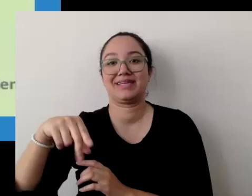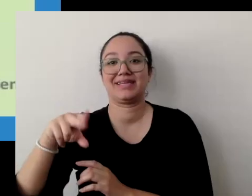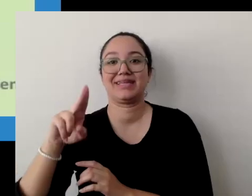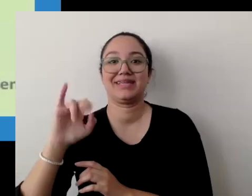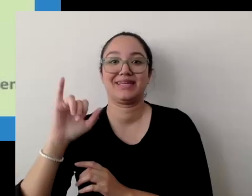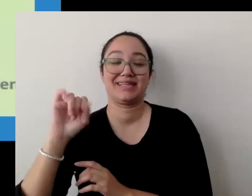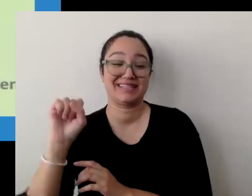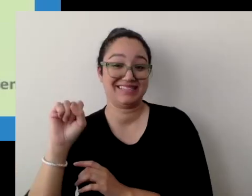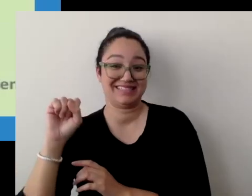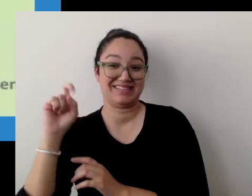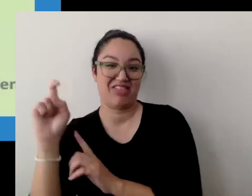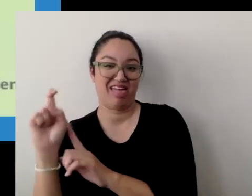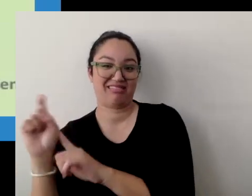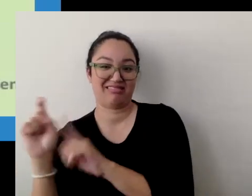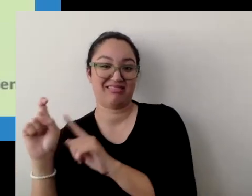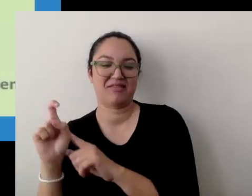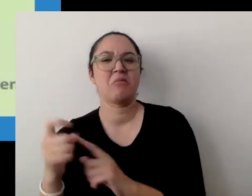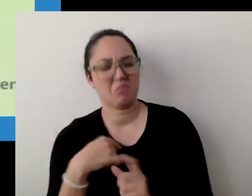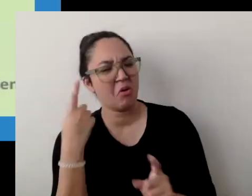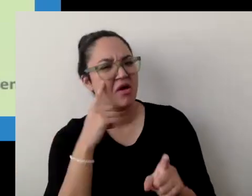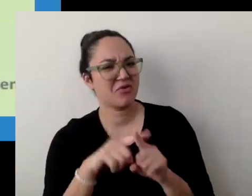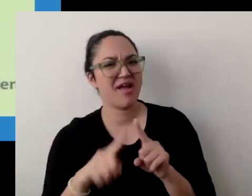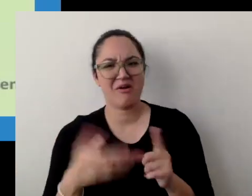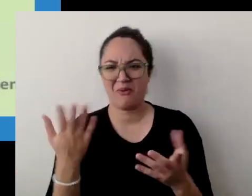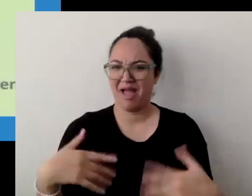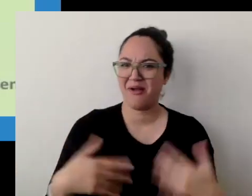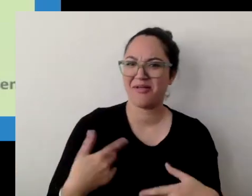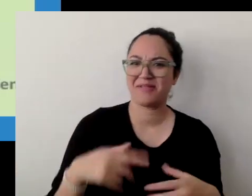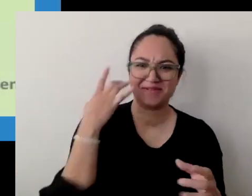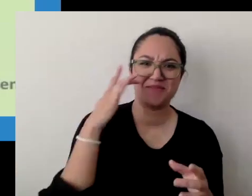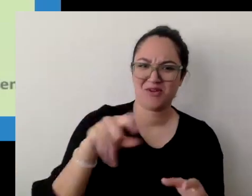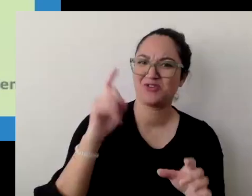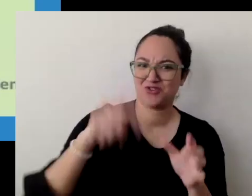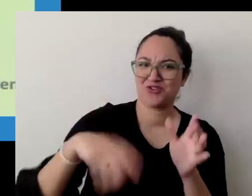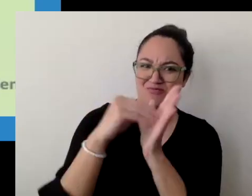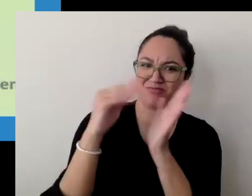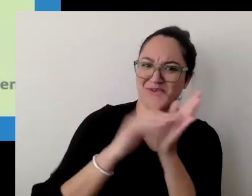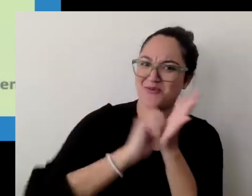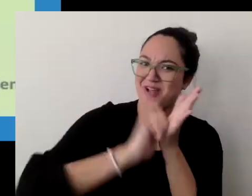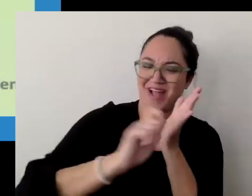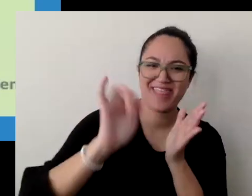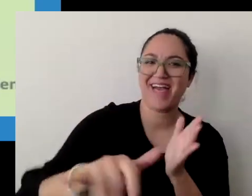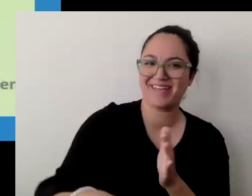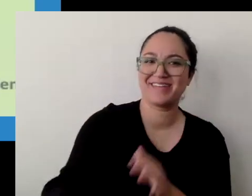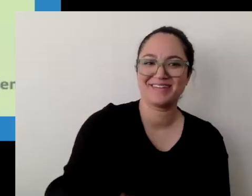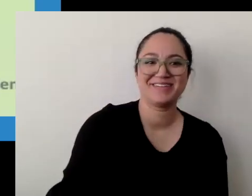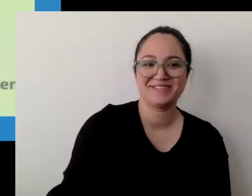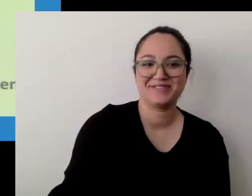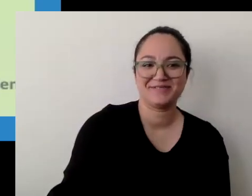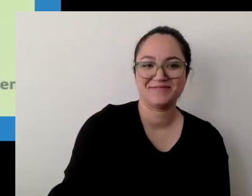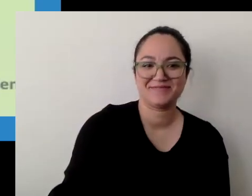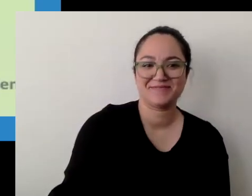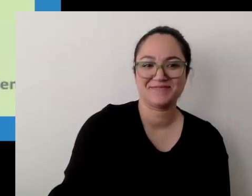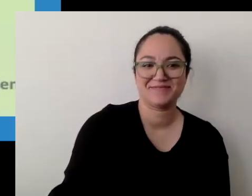end. I agree with you. That's brilliant, Mateo. You need to write something about it. Oh, You I don't do. need to write anything about it. People have